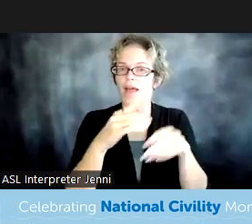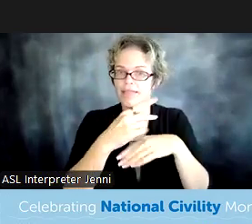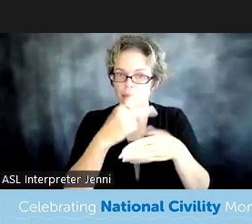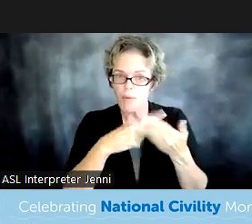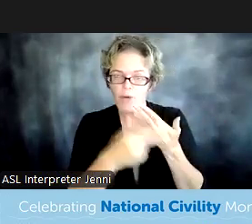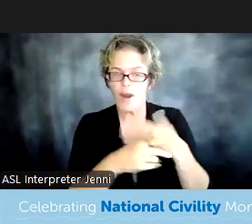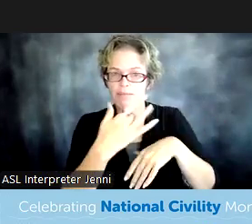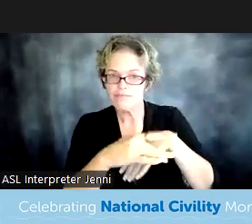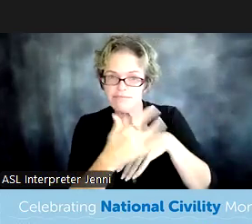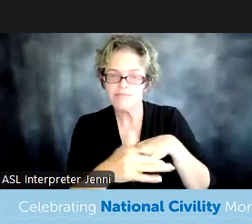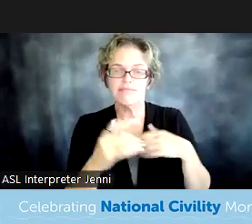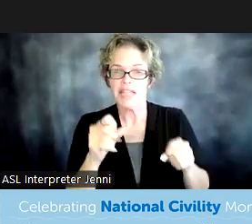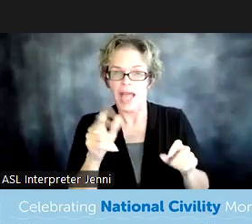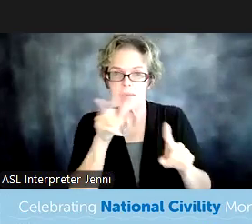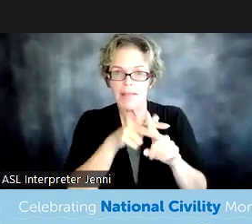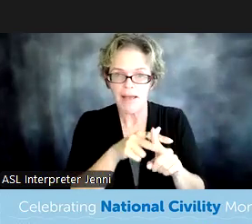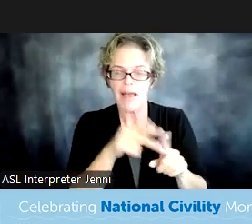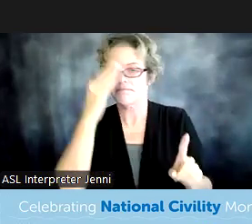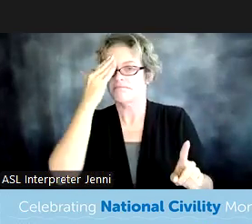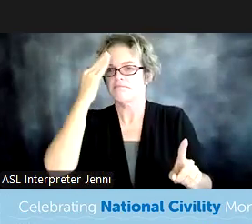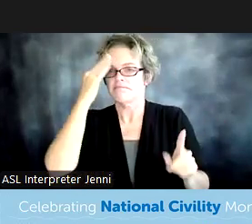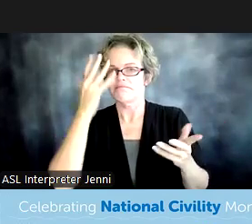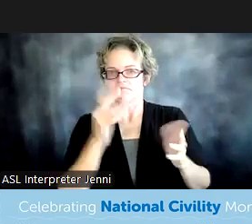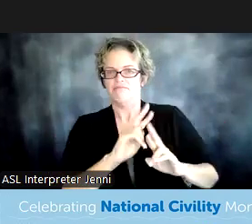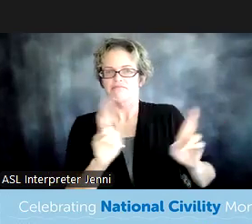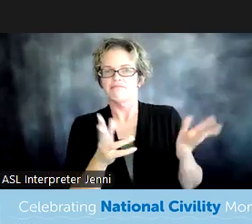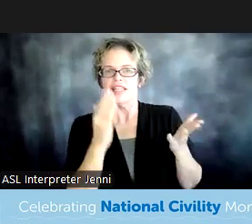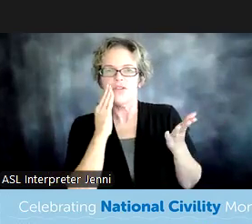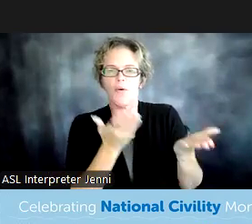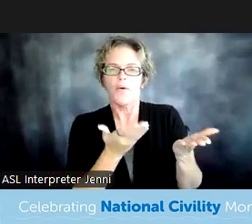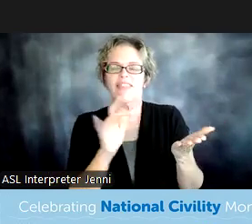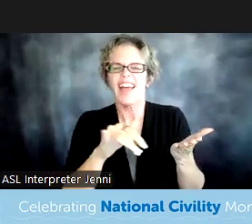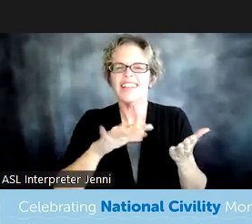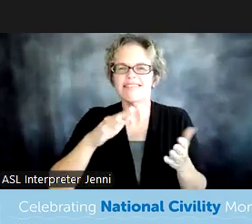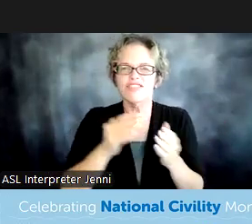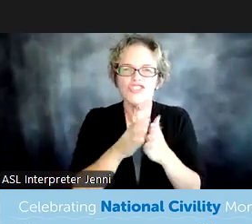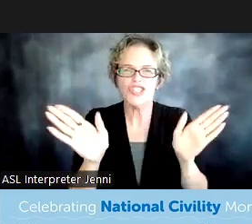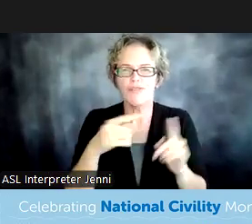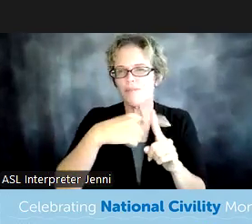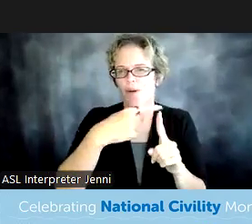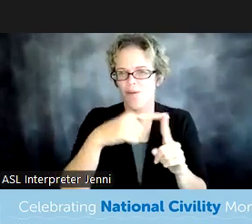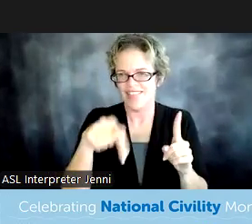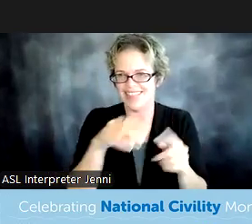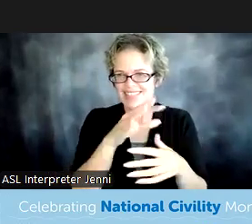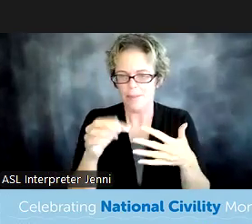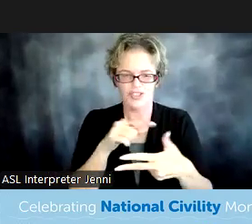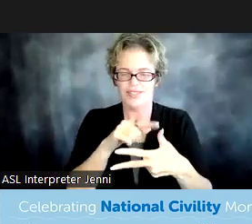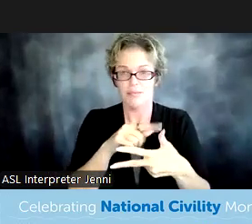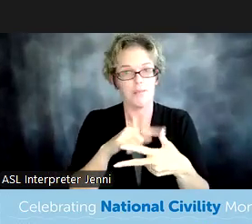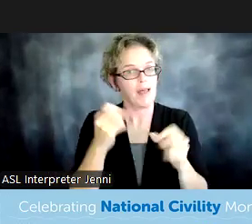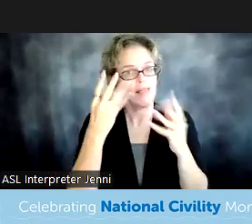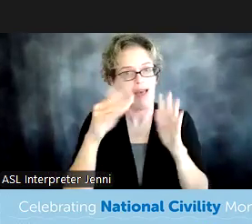apply. And again, so that was kind of the general pro of this option. And then there was again a lot of